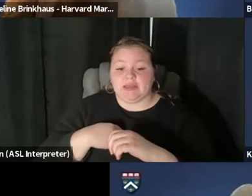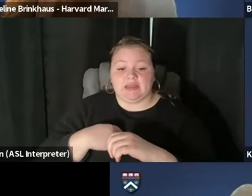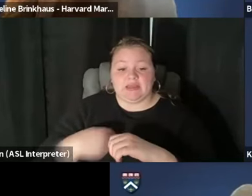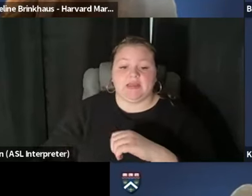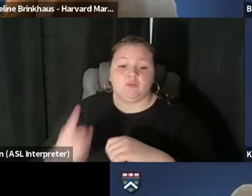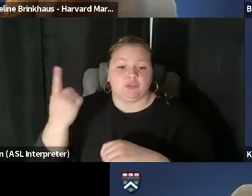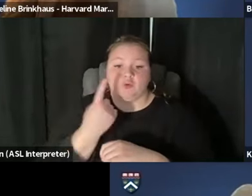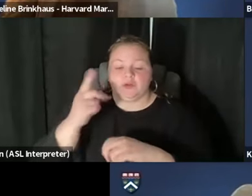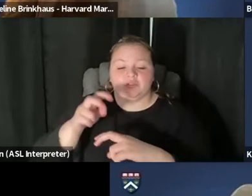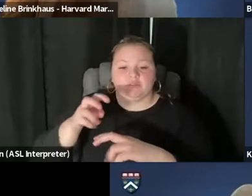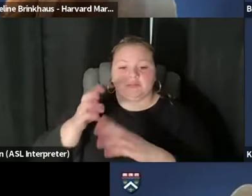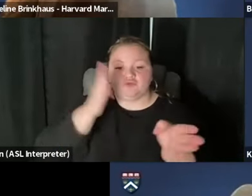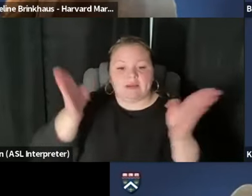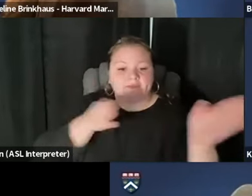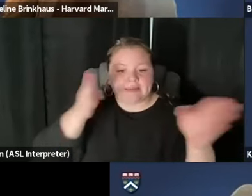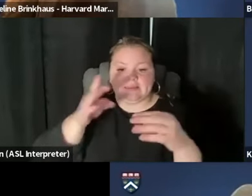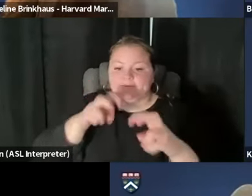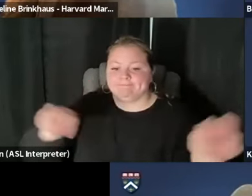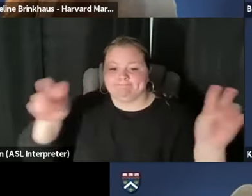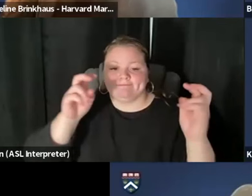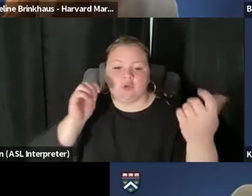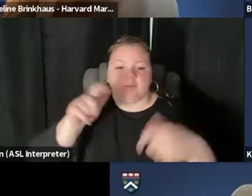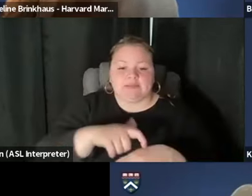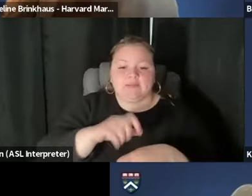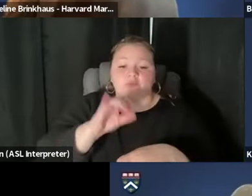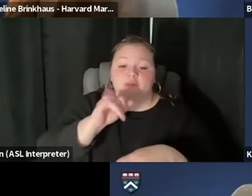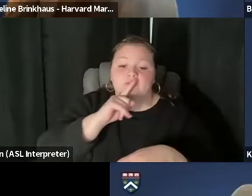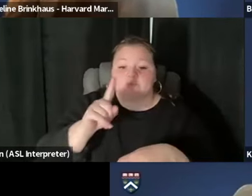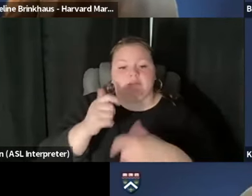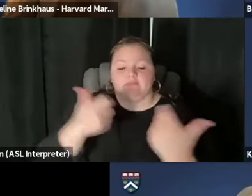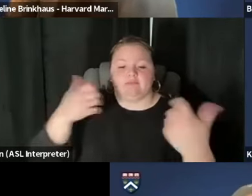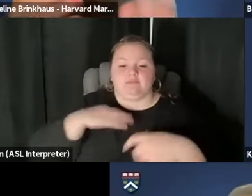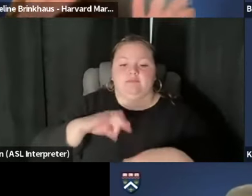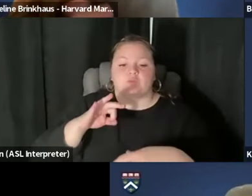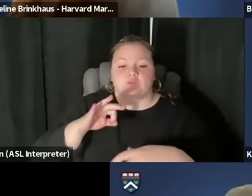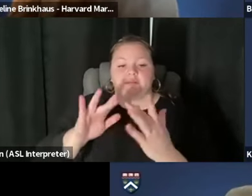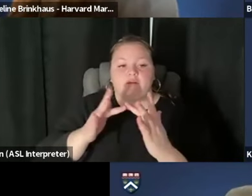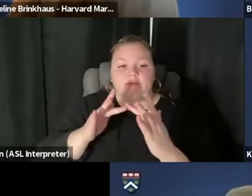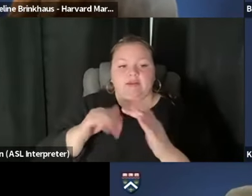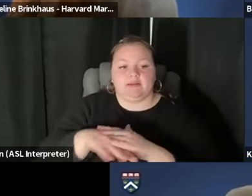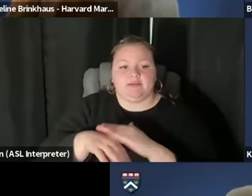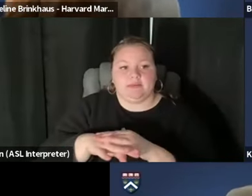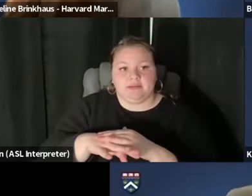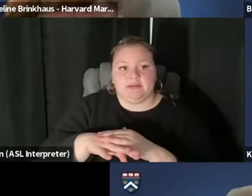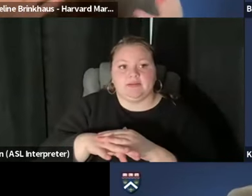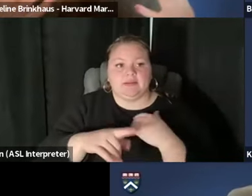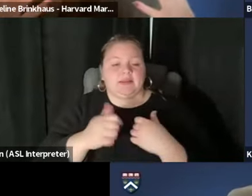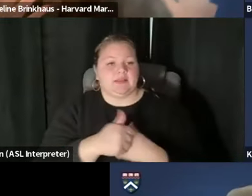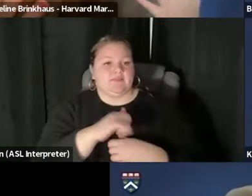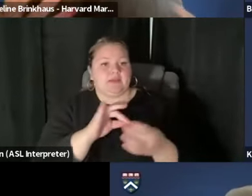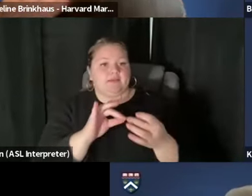able to take the classes online was extremely helpful. That was the key thing for me. Thank you. I love that note about flexibility. That